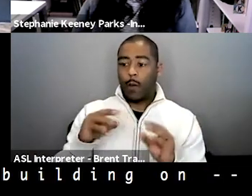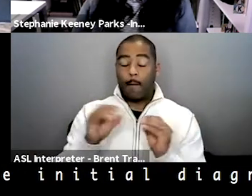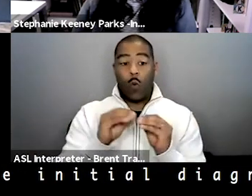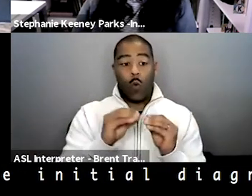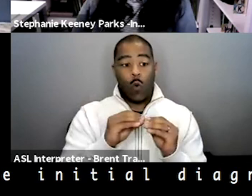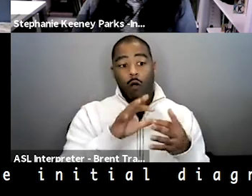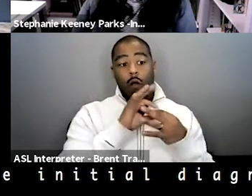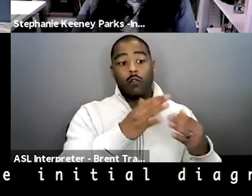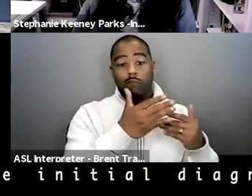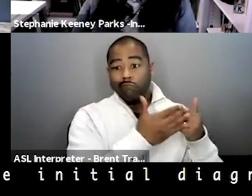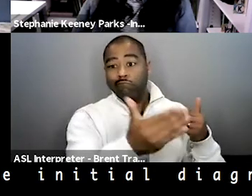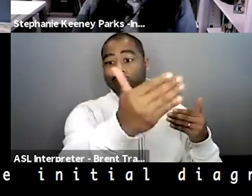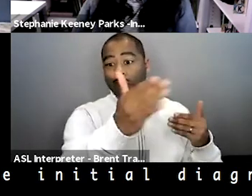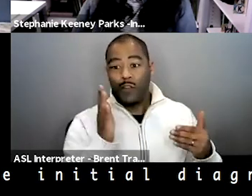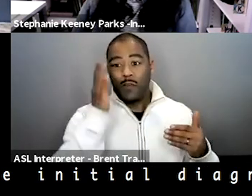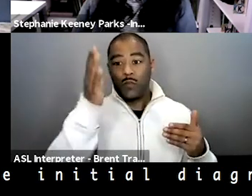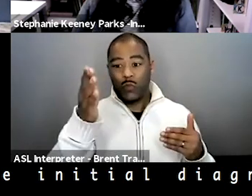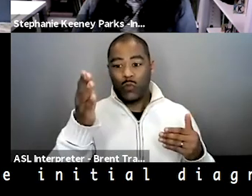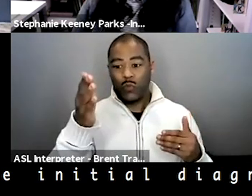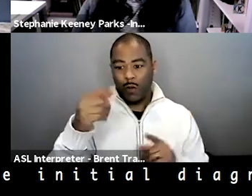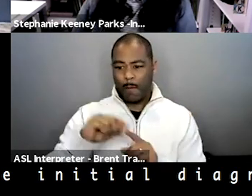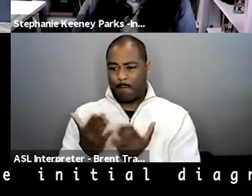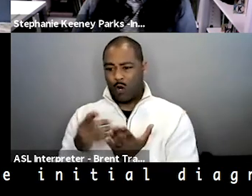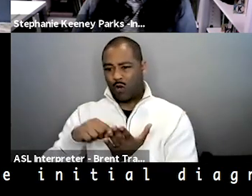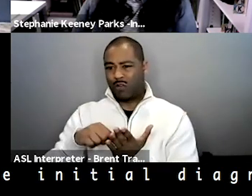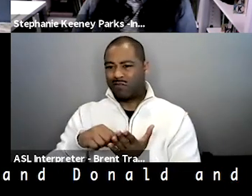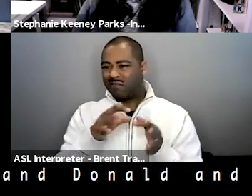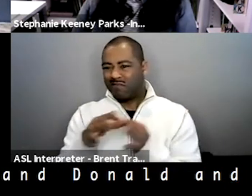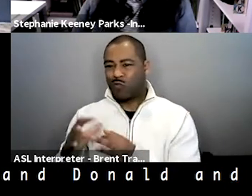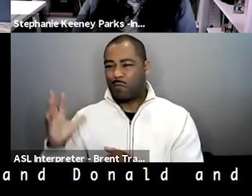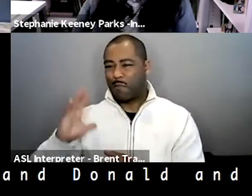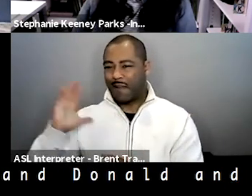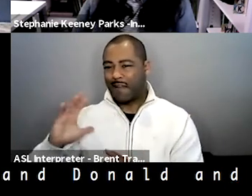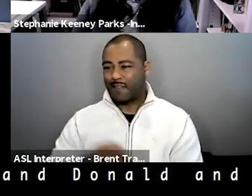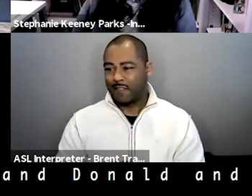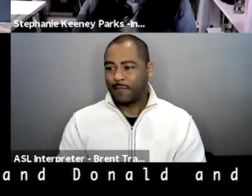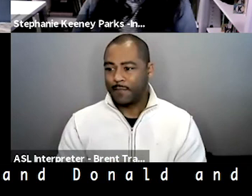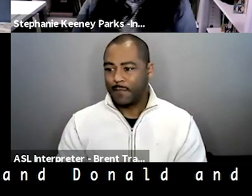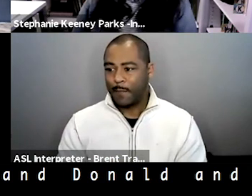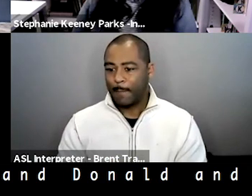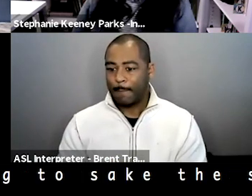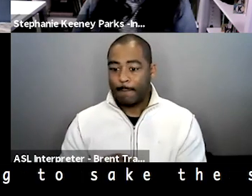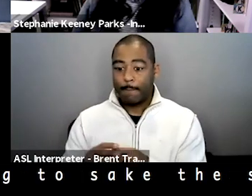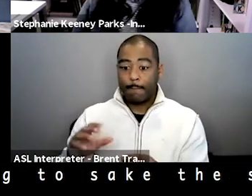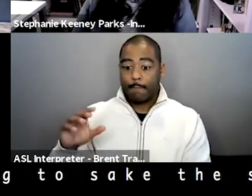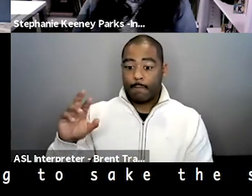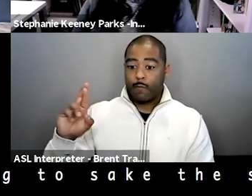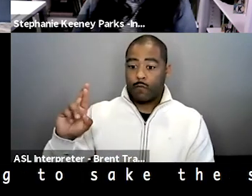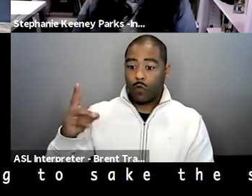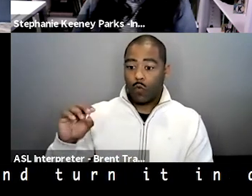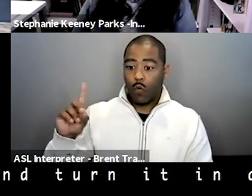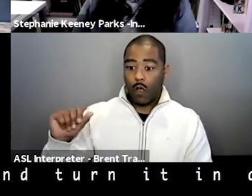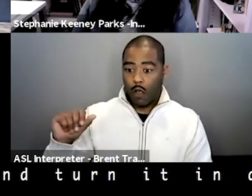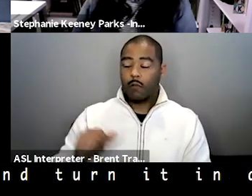Wow, thank you. I have, sort of building on, so we heard about the initial diagnosis